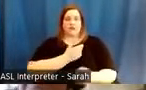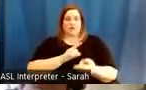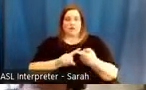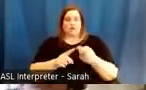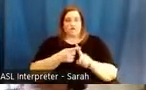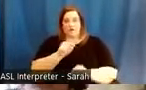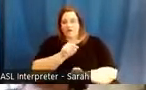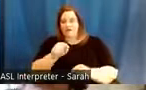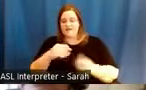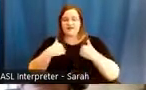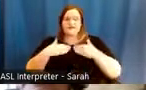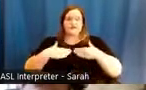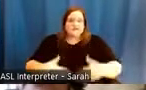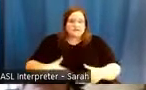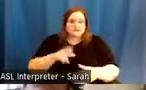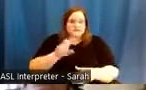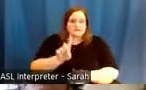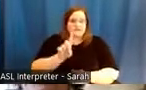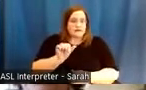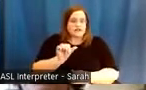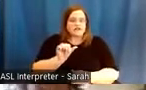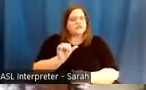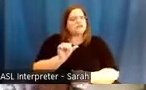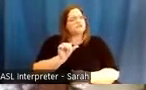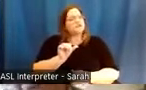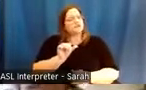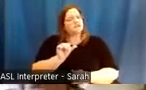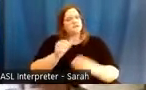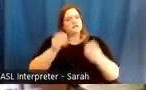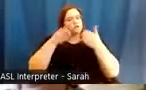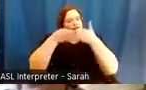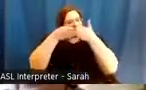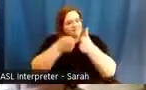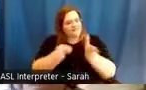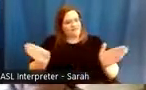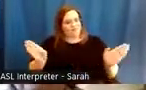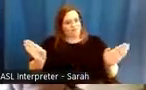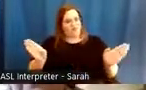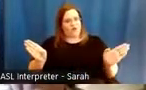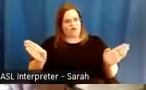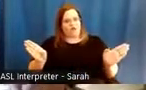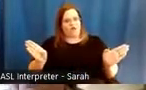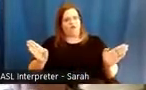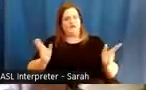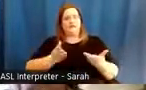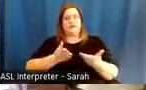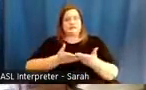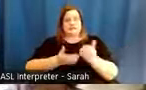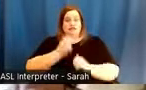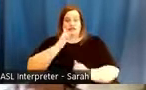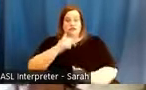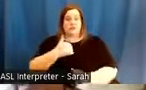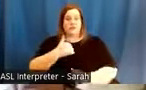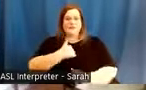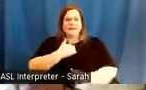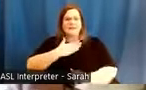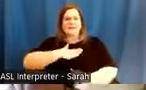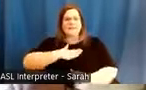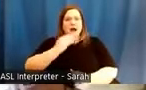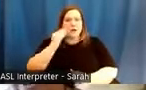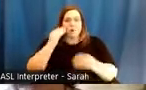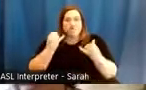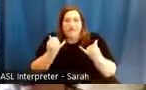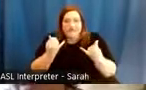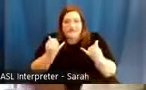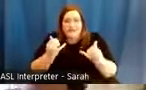have physical disabilities. It's for everyone. It's easier for me in my home right now to get